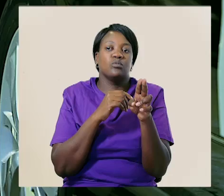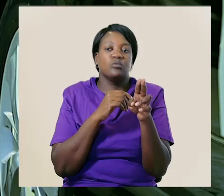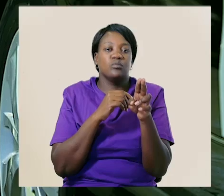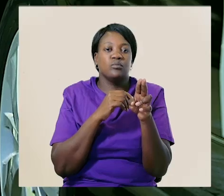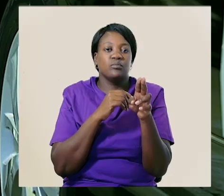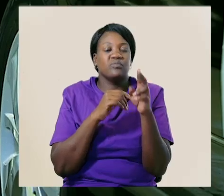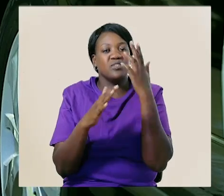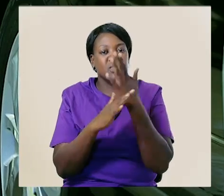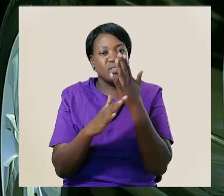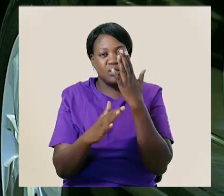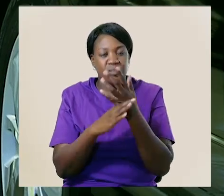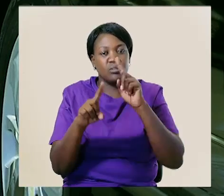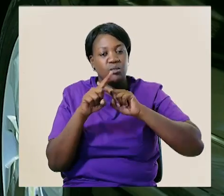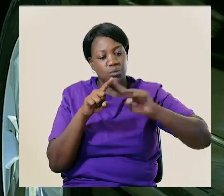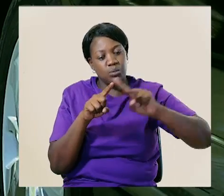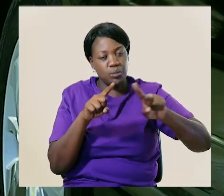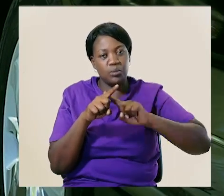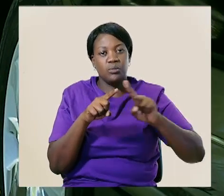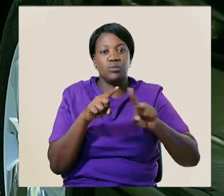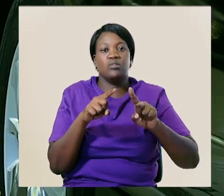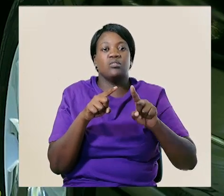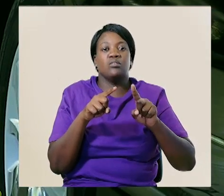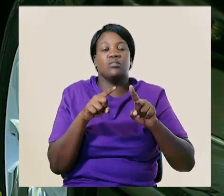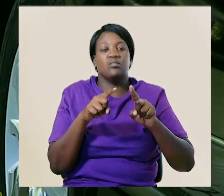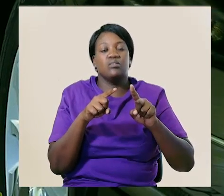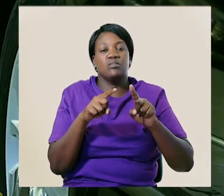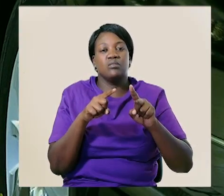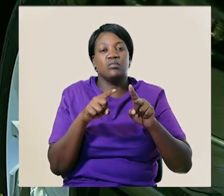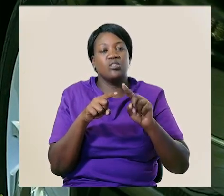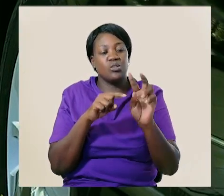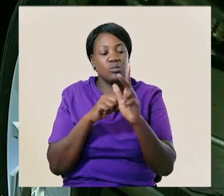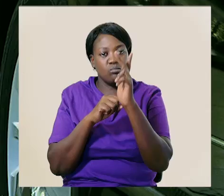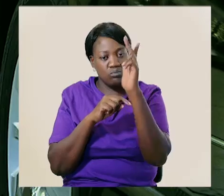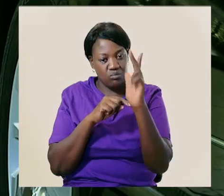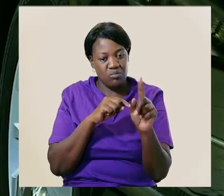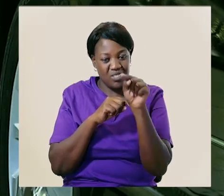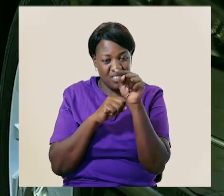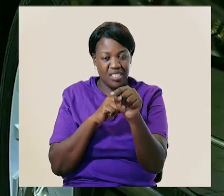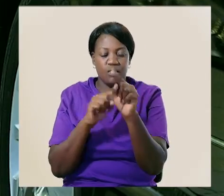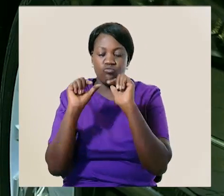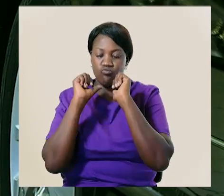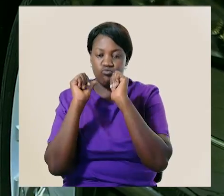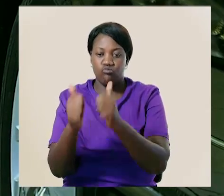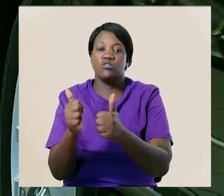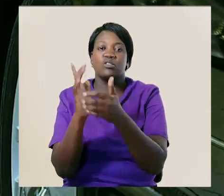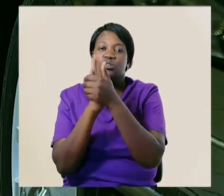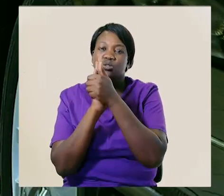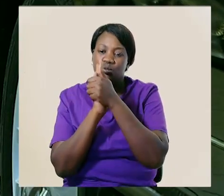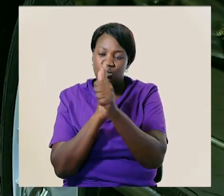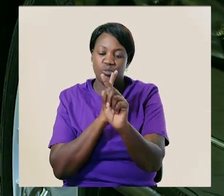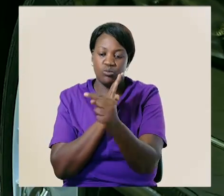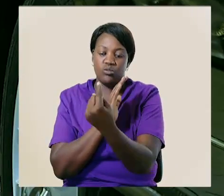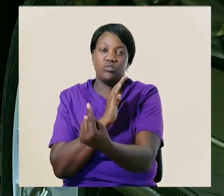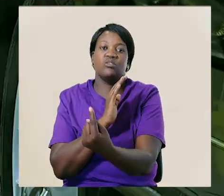way, work can be done very quickly and efficiently as each person becomes very good at his or